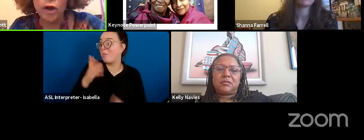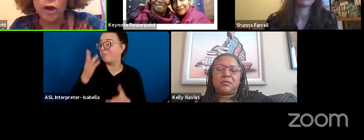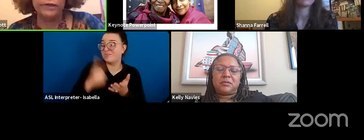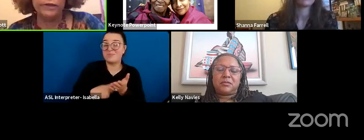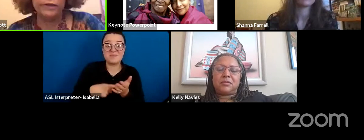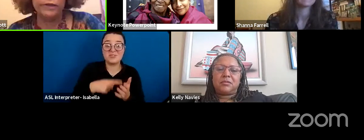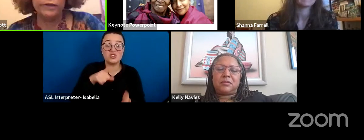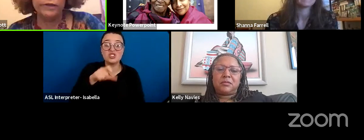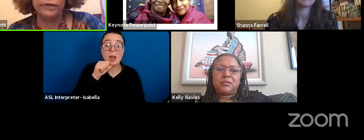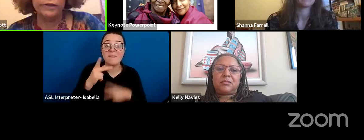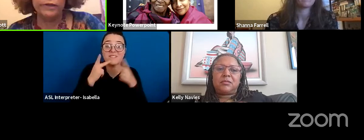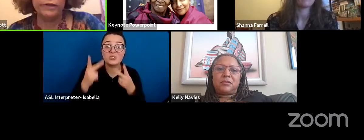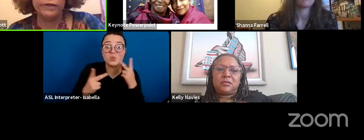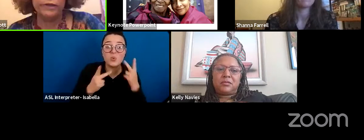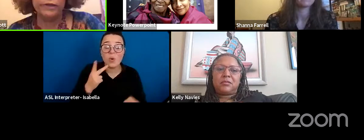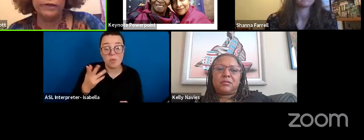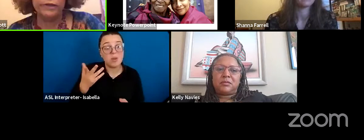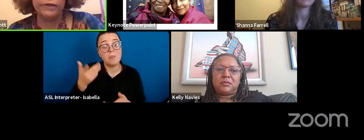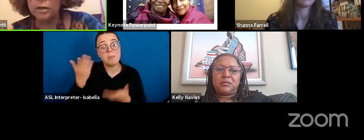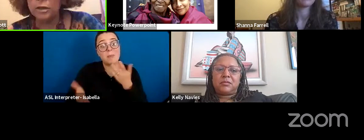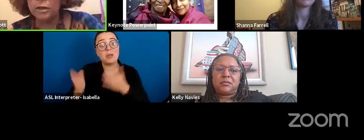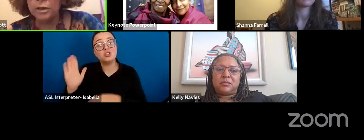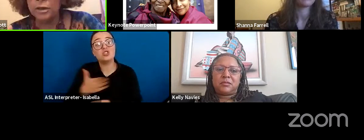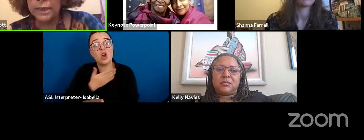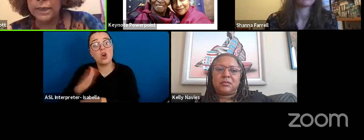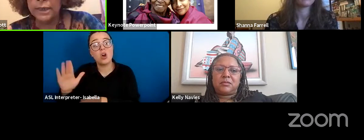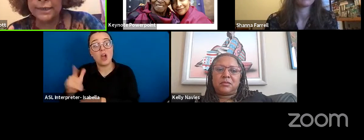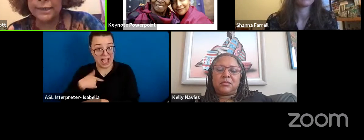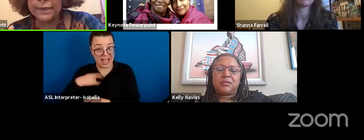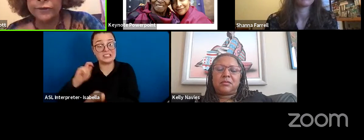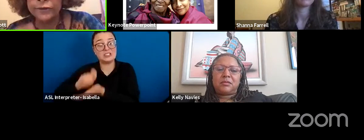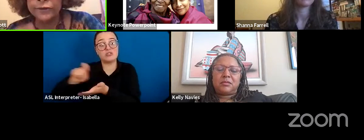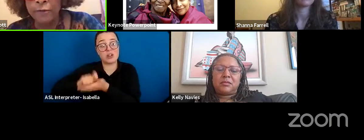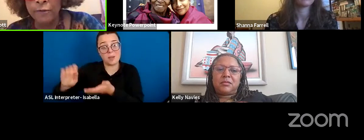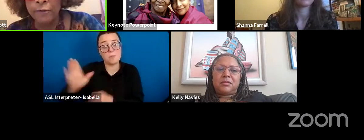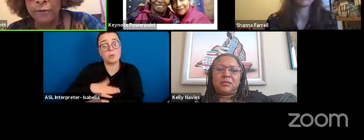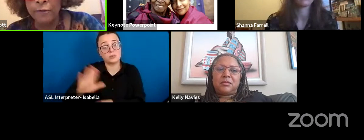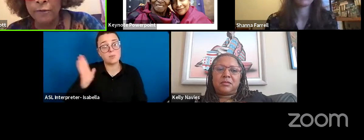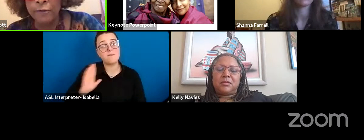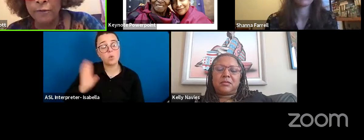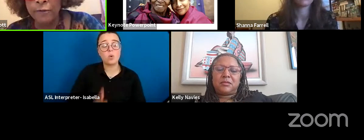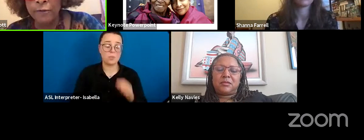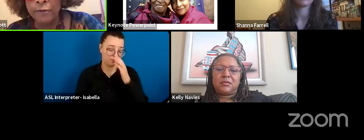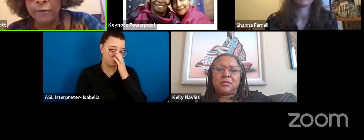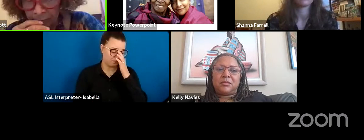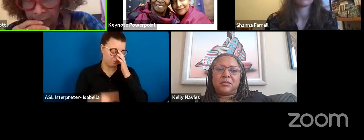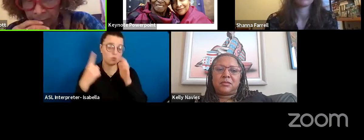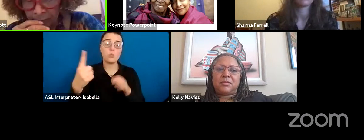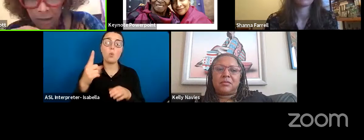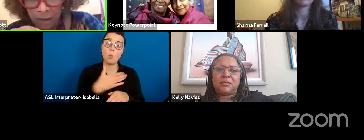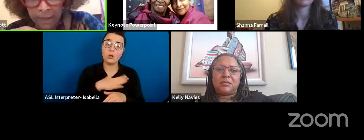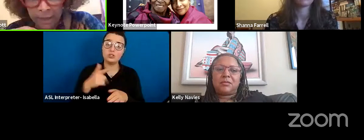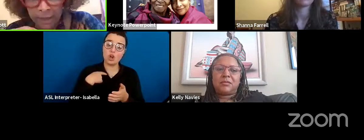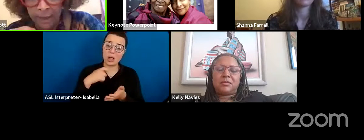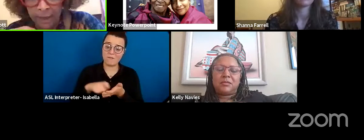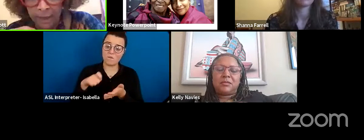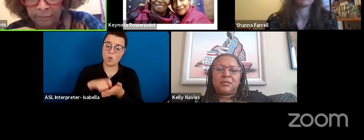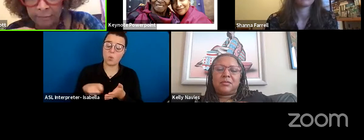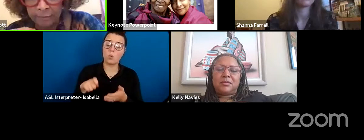It might be a song. I've written music before. There's a song I wrote